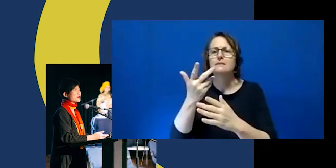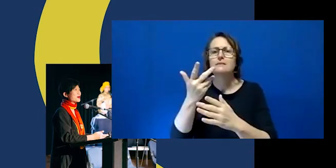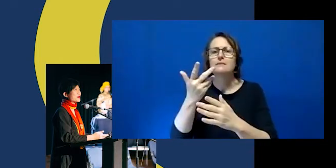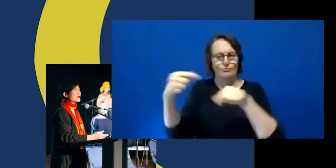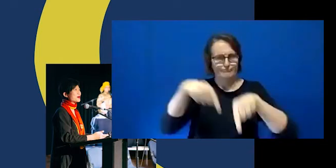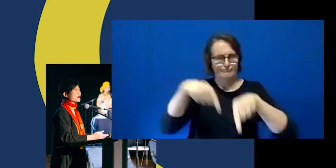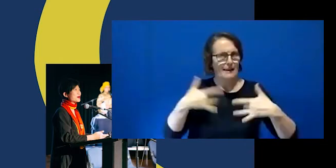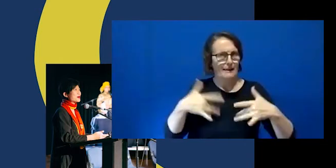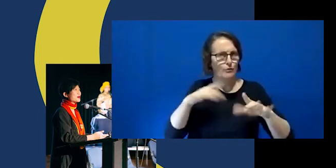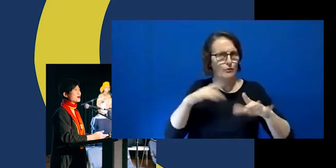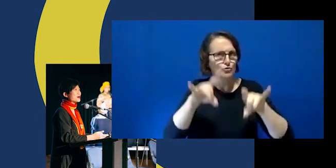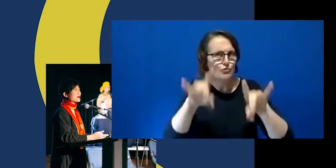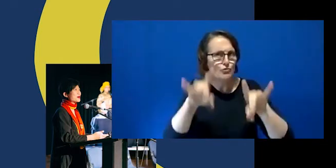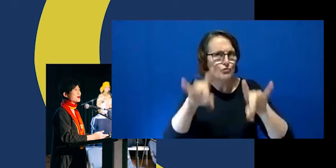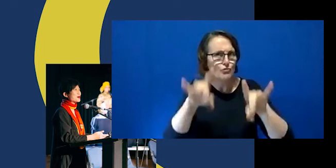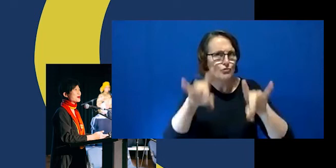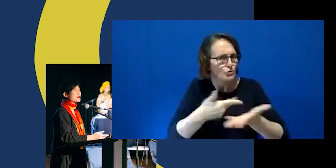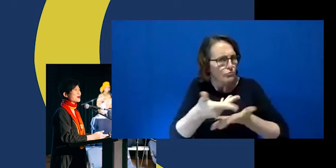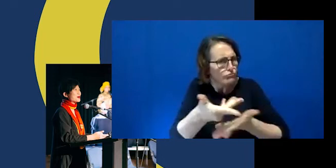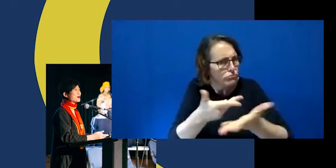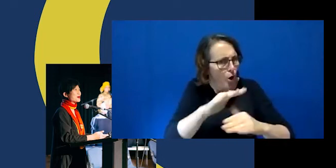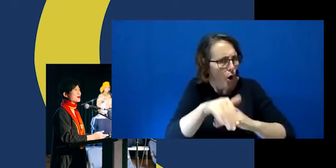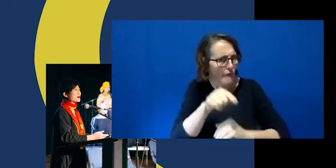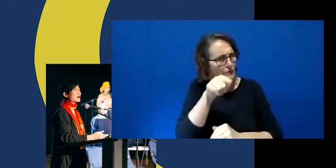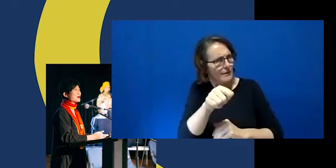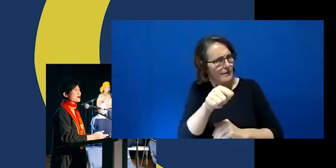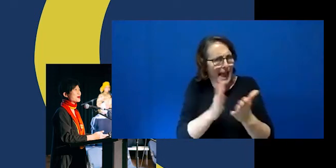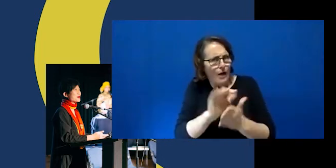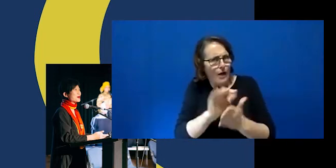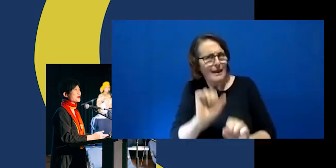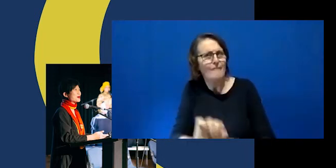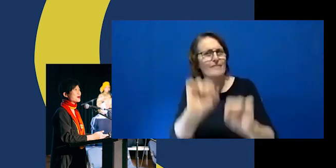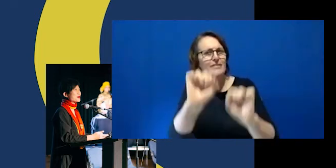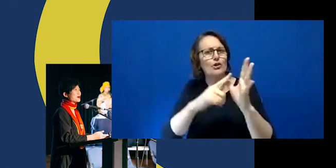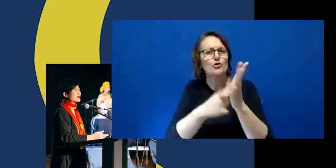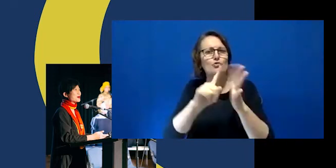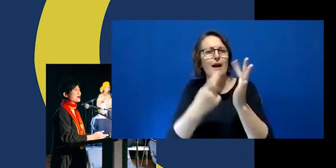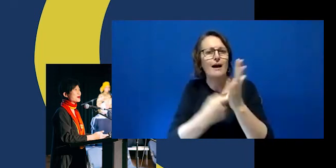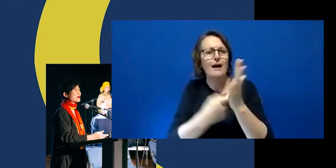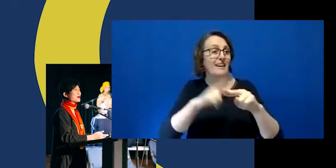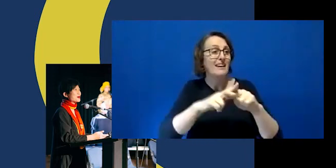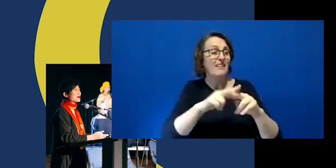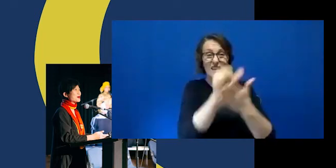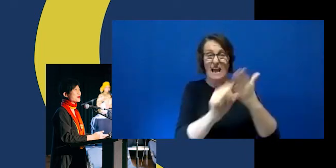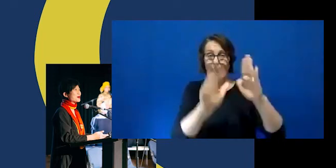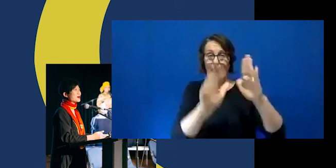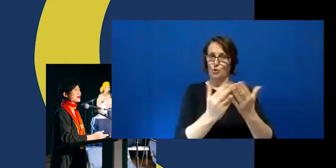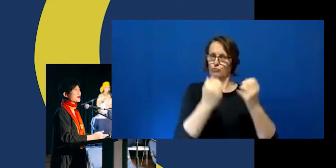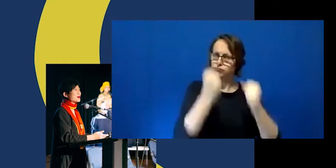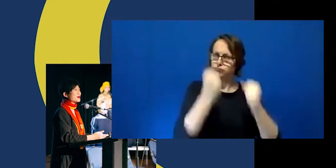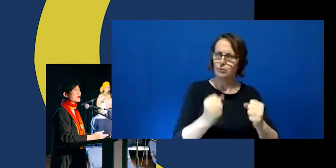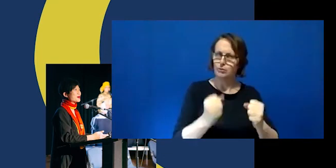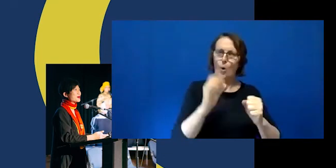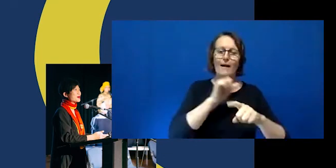to forge their careers in a white arts world. Their findings from this important research led to the development of Creatives of